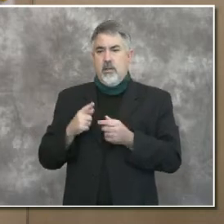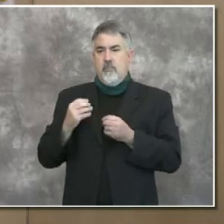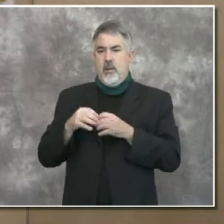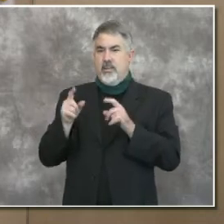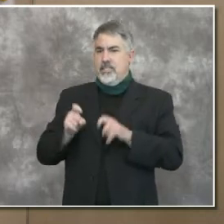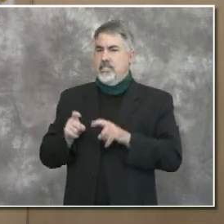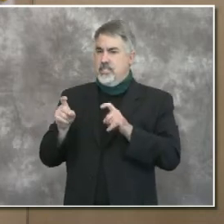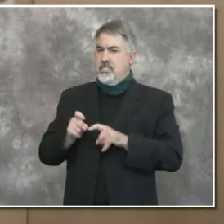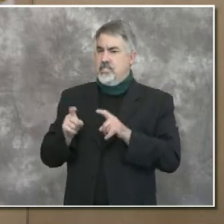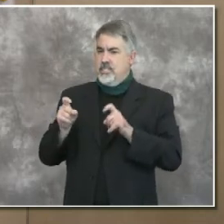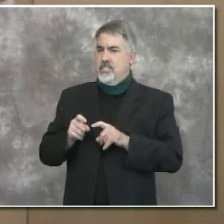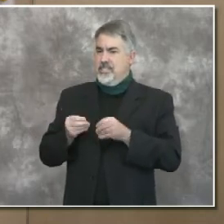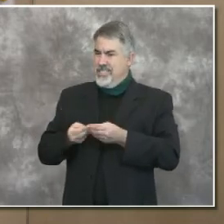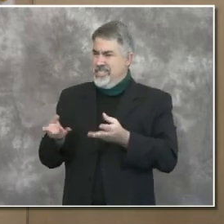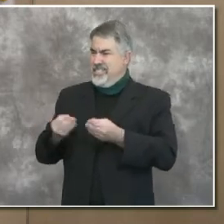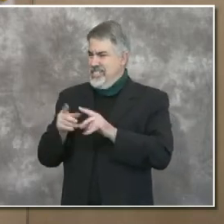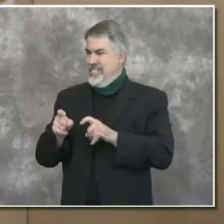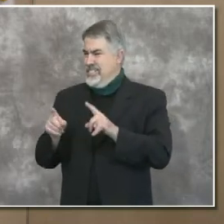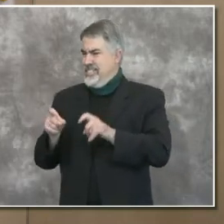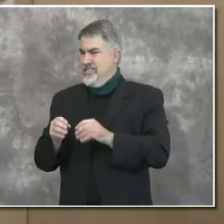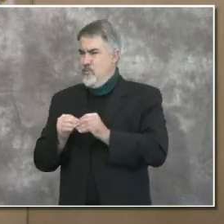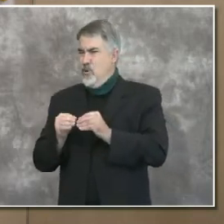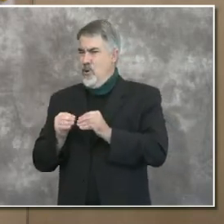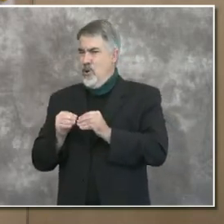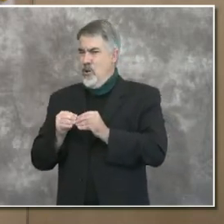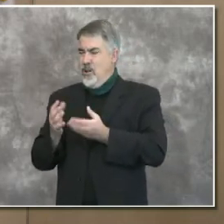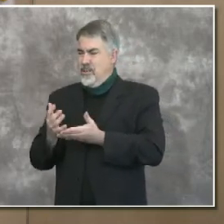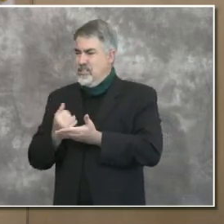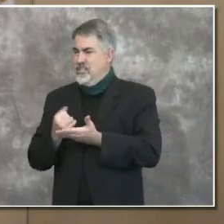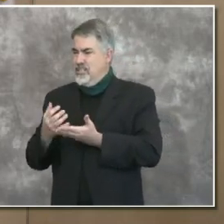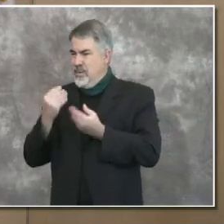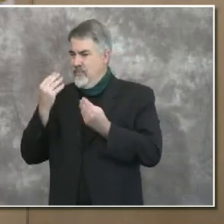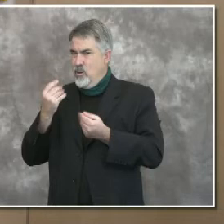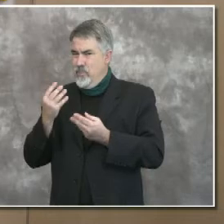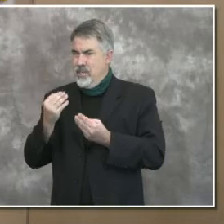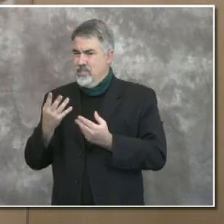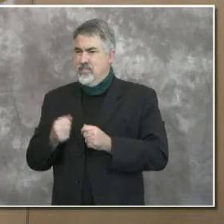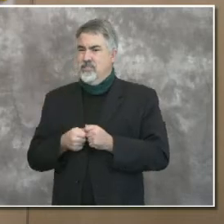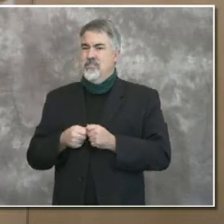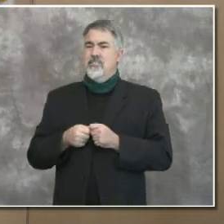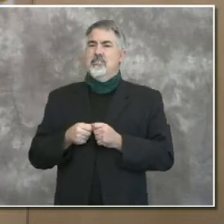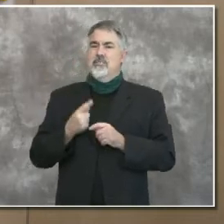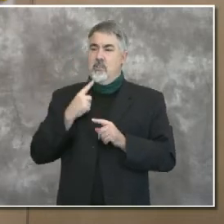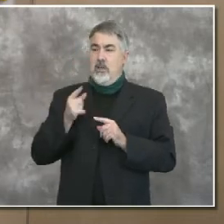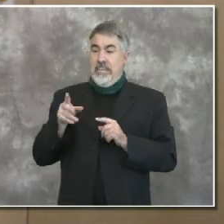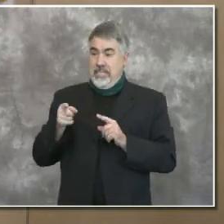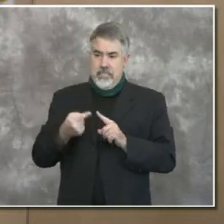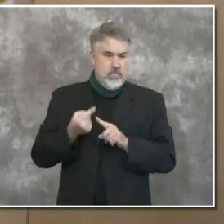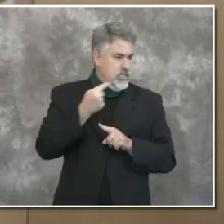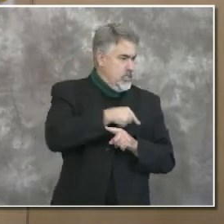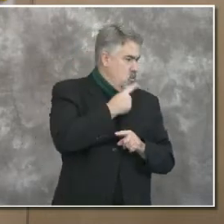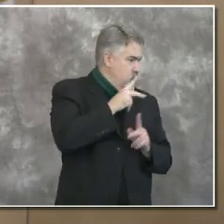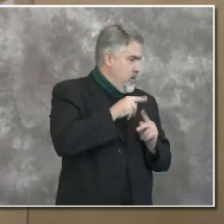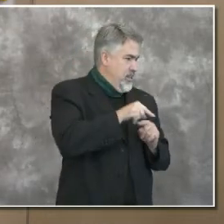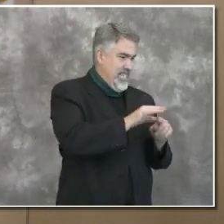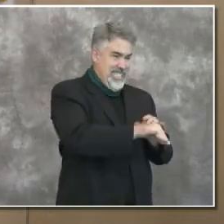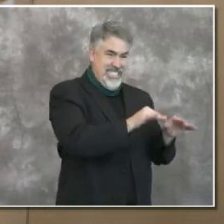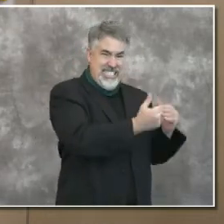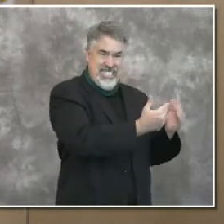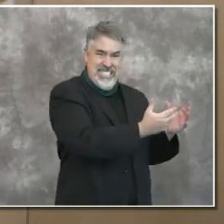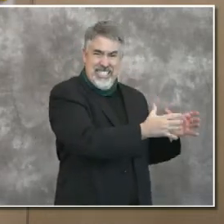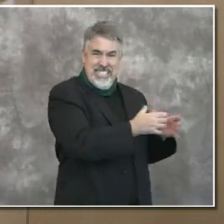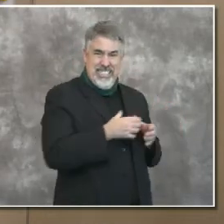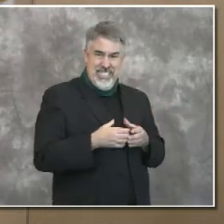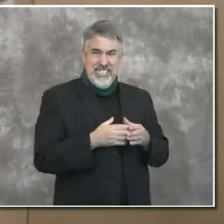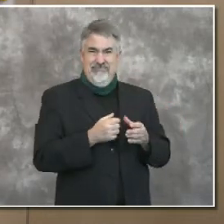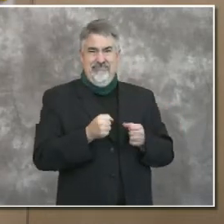that's very important as it relates to contact tracing as well as isolation or treatment. So we